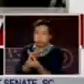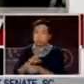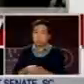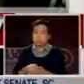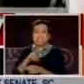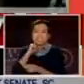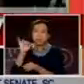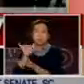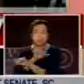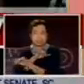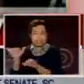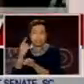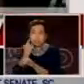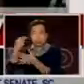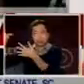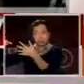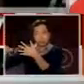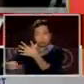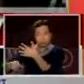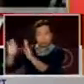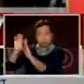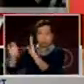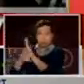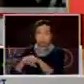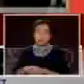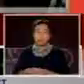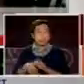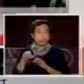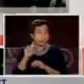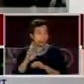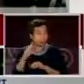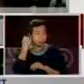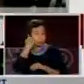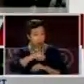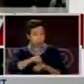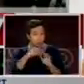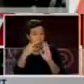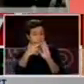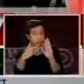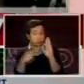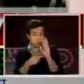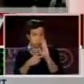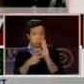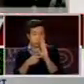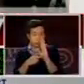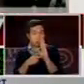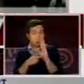the offenses enumerated in the Constitution. If we disregard this rule of jus